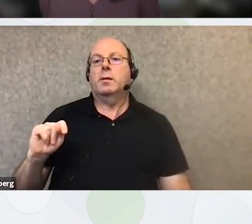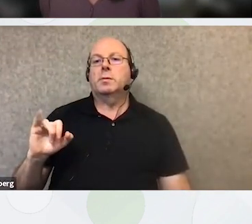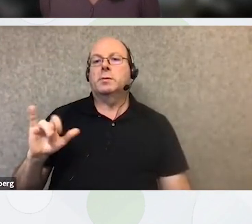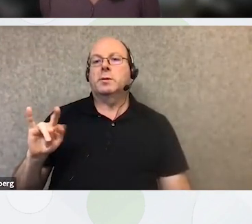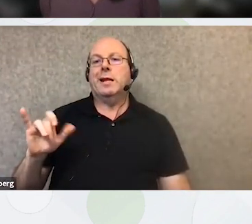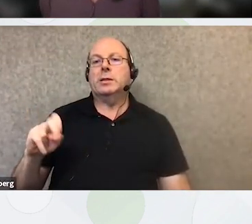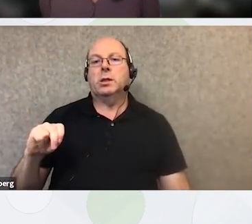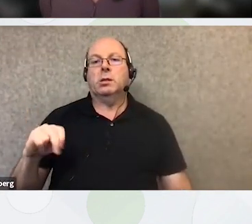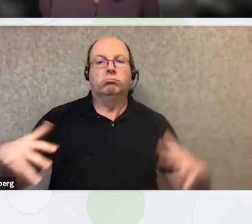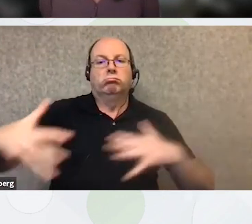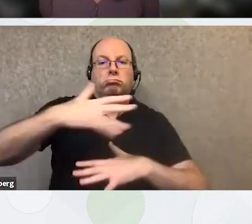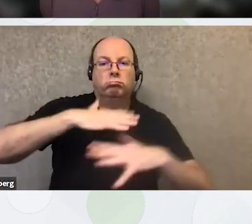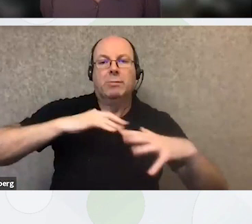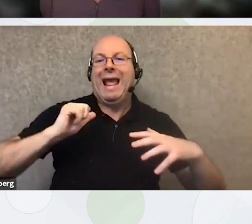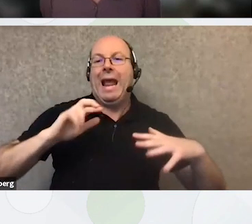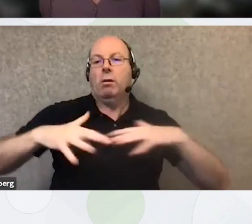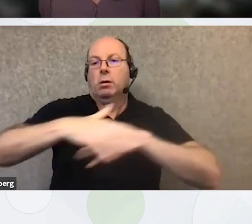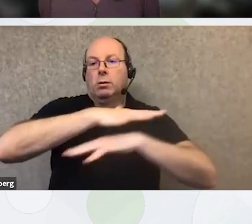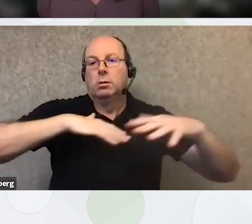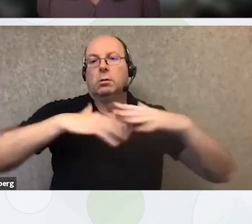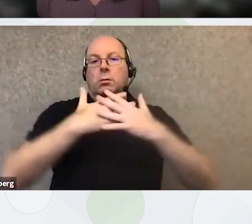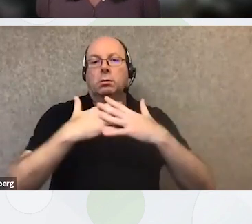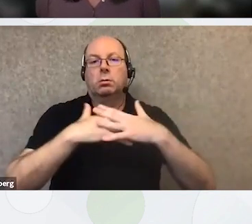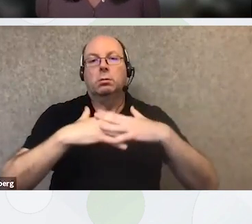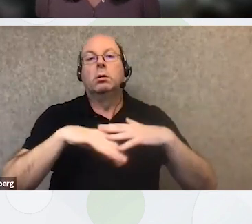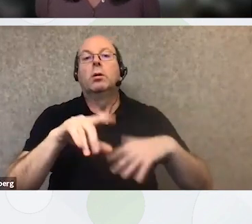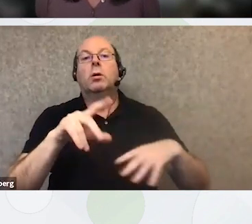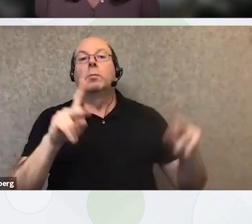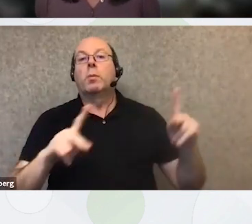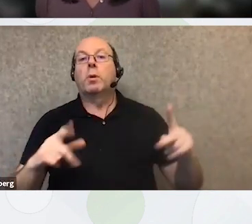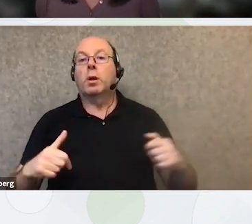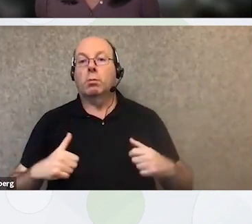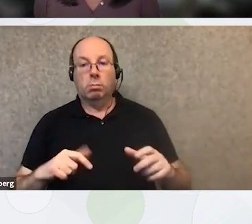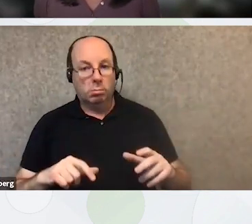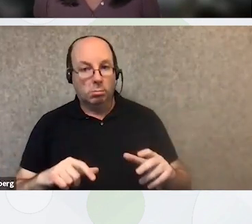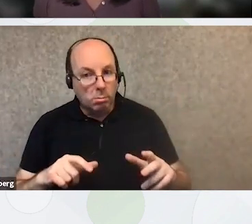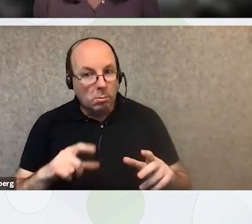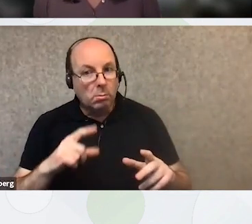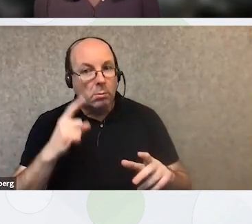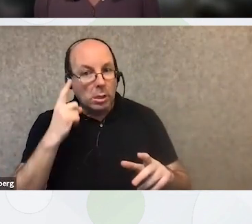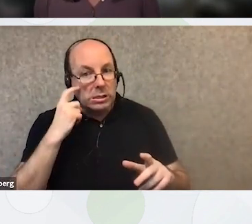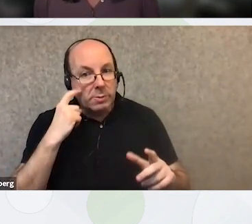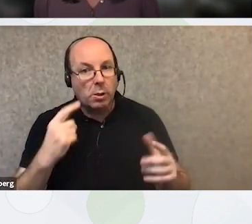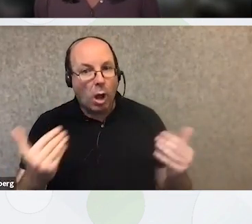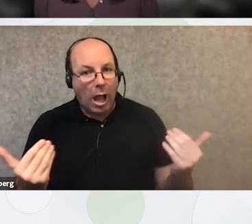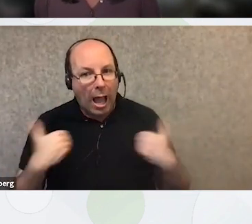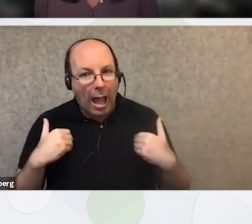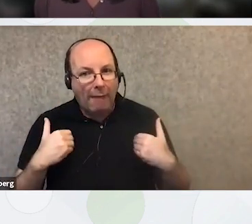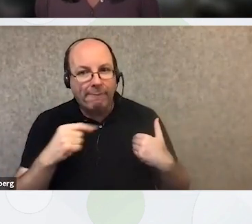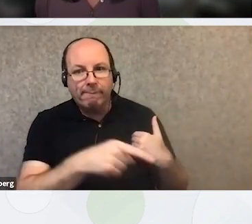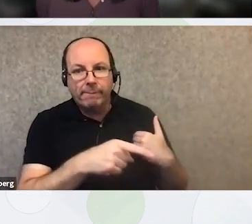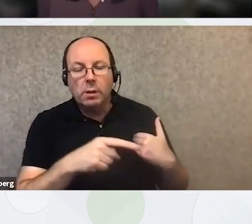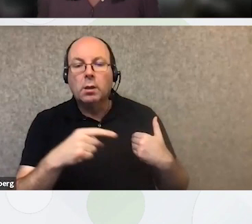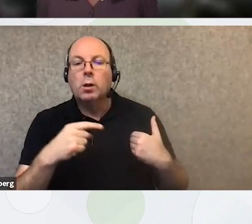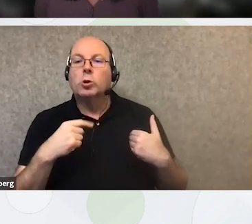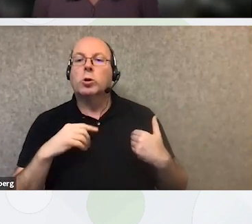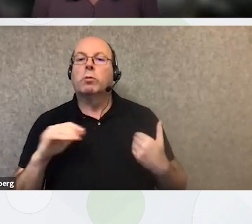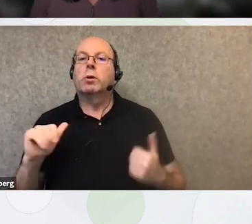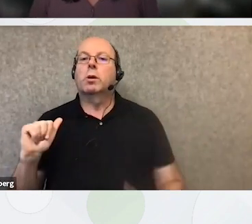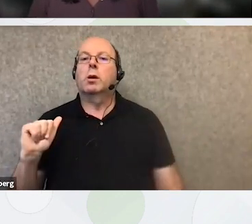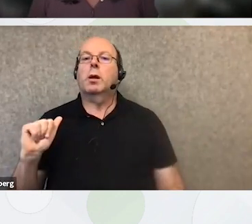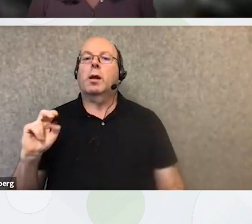care facility, all long-term care facility residents who have confirmed or suspected influenza should receive antiviral